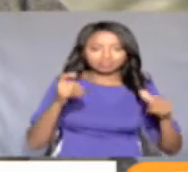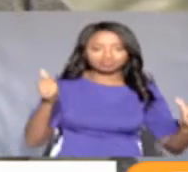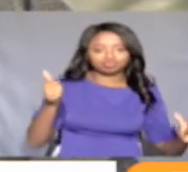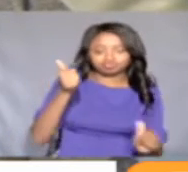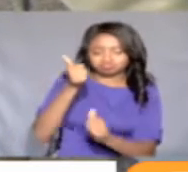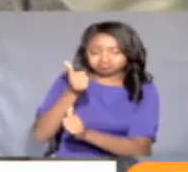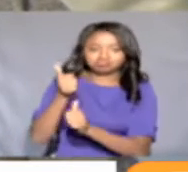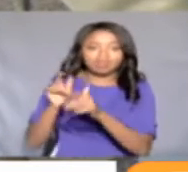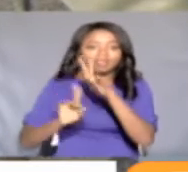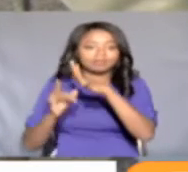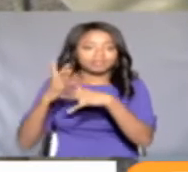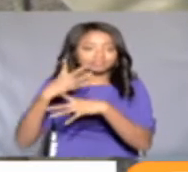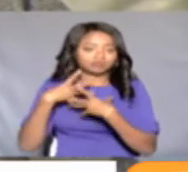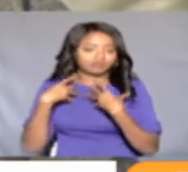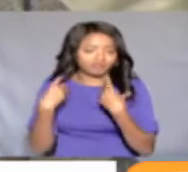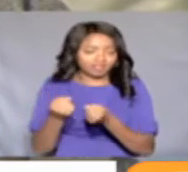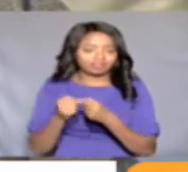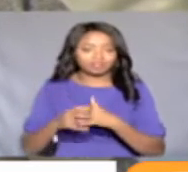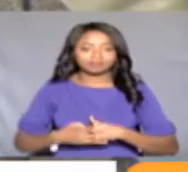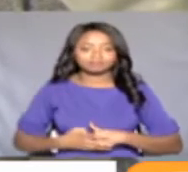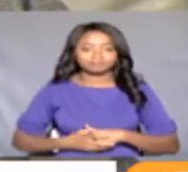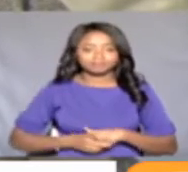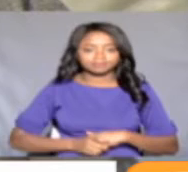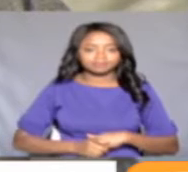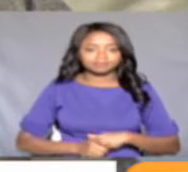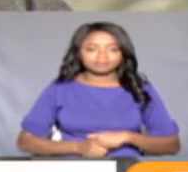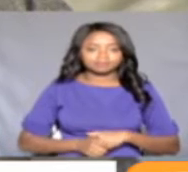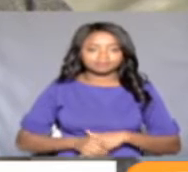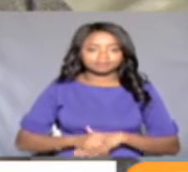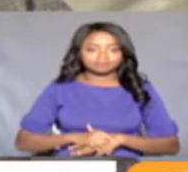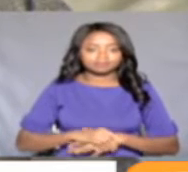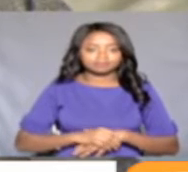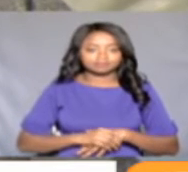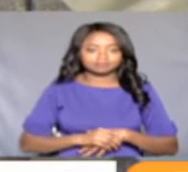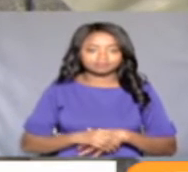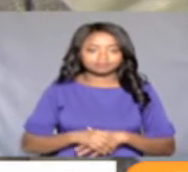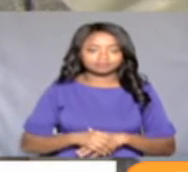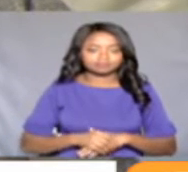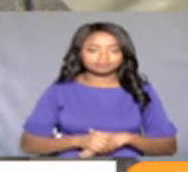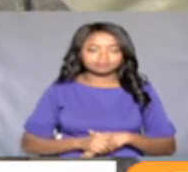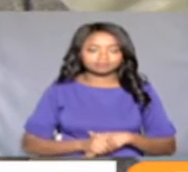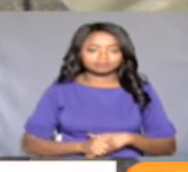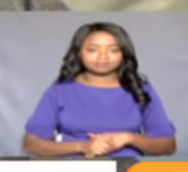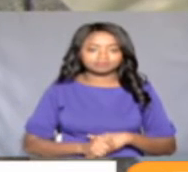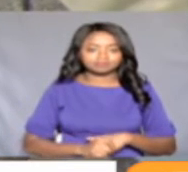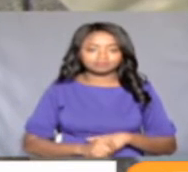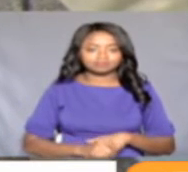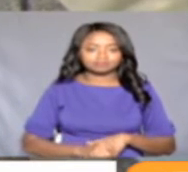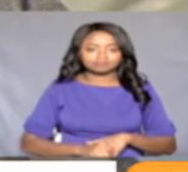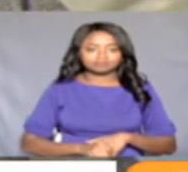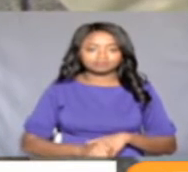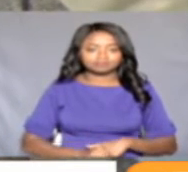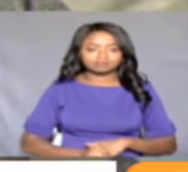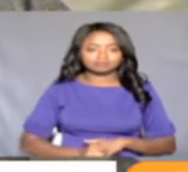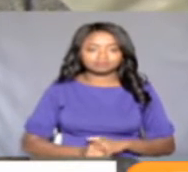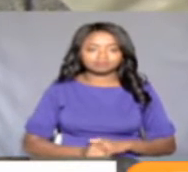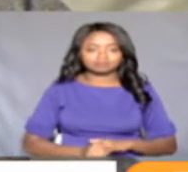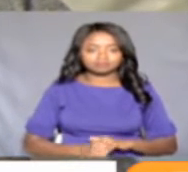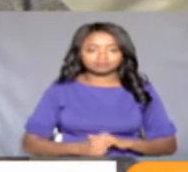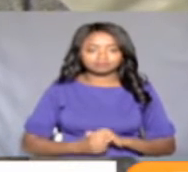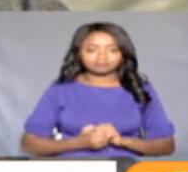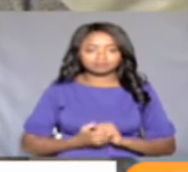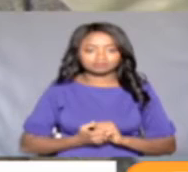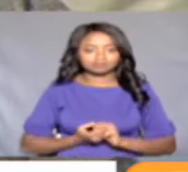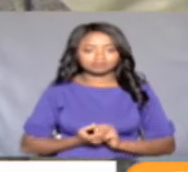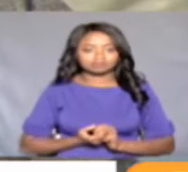Organization. So at that level where you use traditional medicine at the level of your household, you